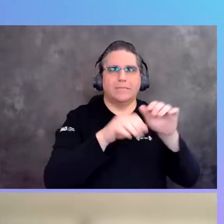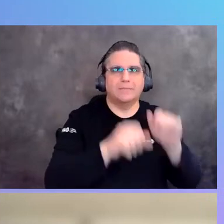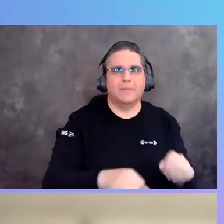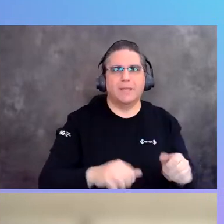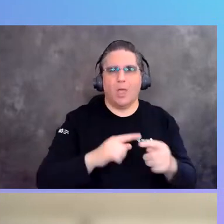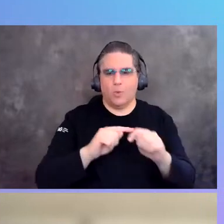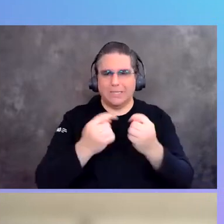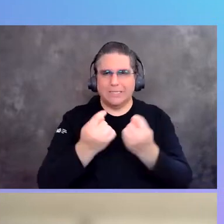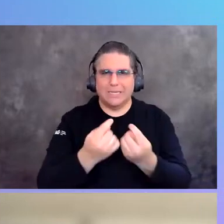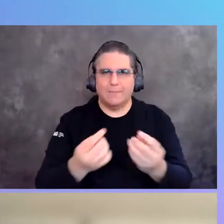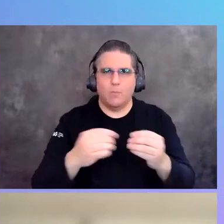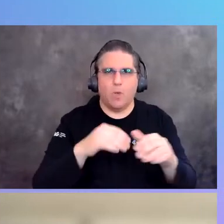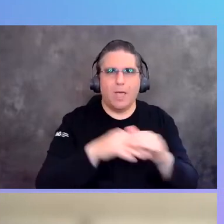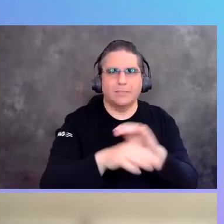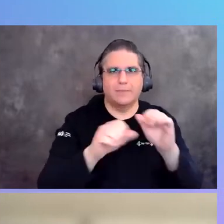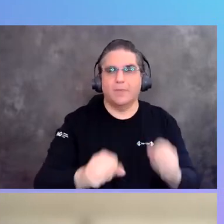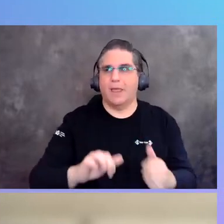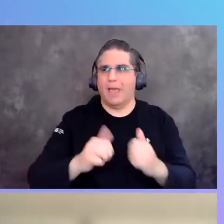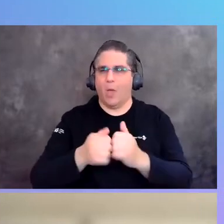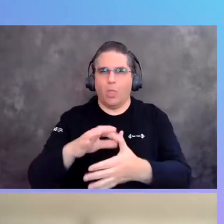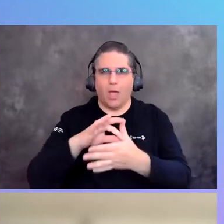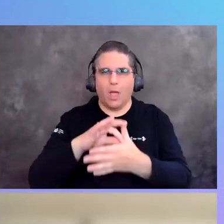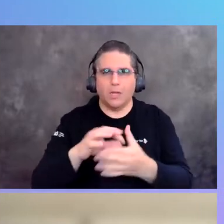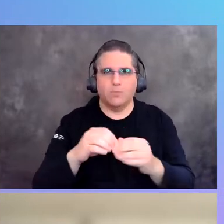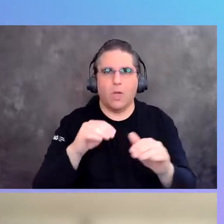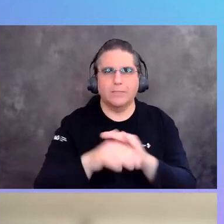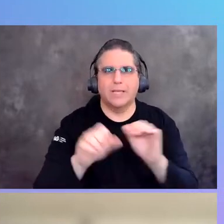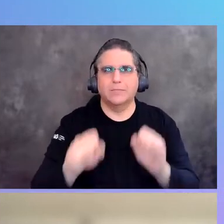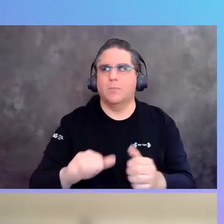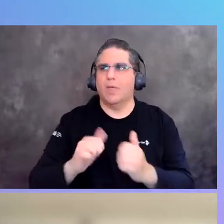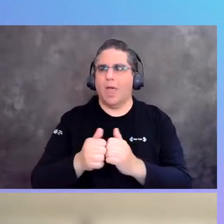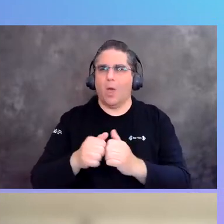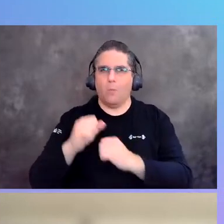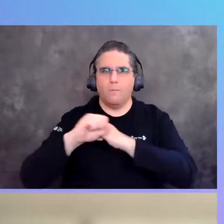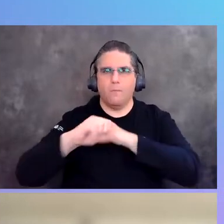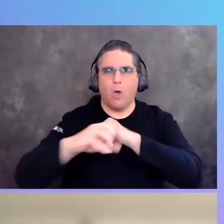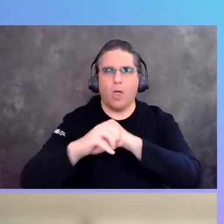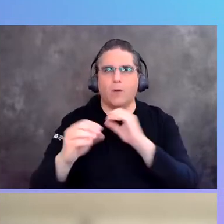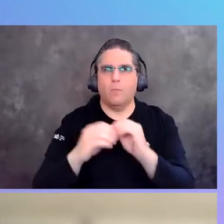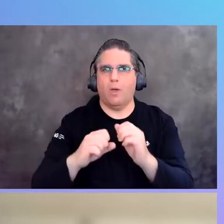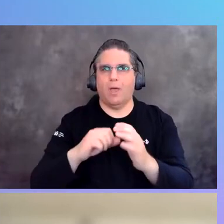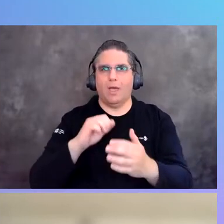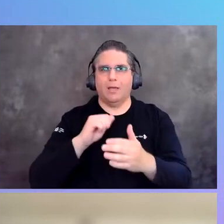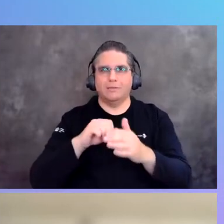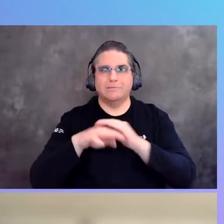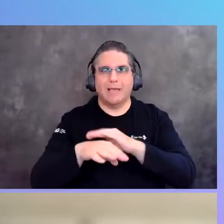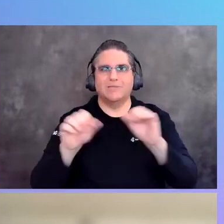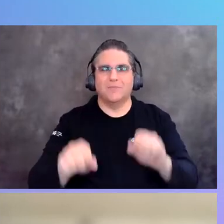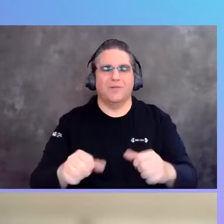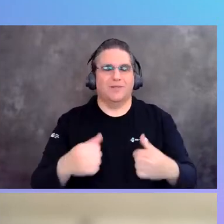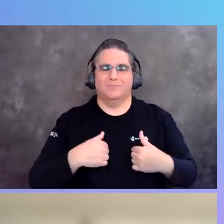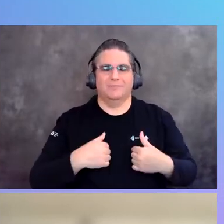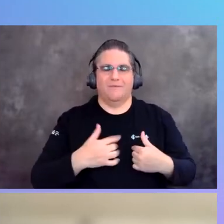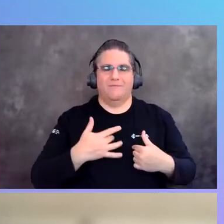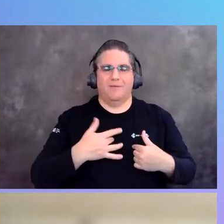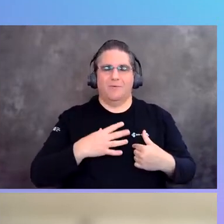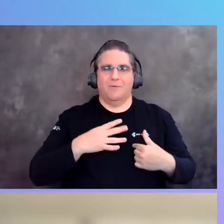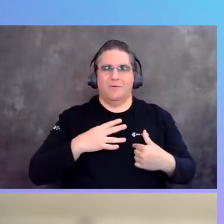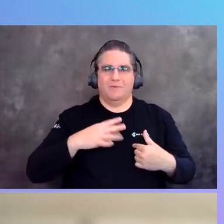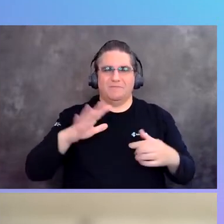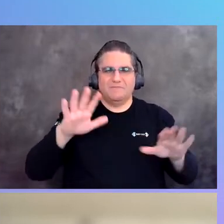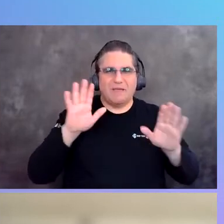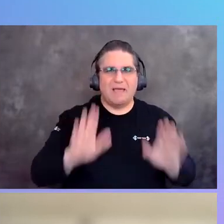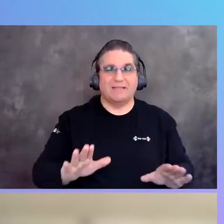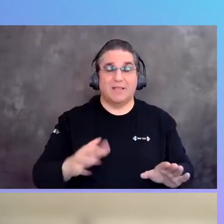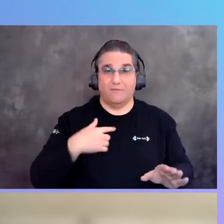do accessible marketing? If you understand what we can do about it. And that was fantastic. I spent a couple of years really trying to push this and